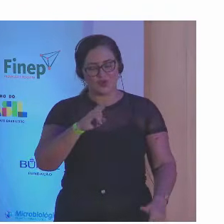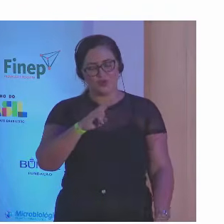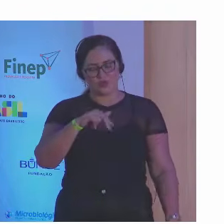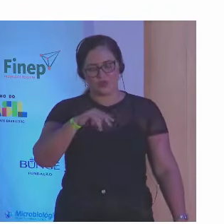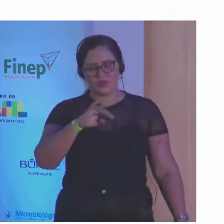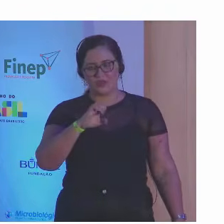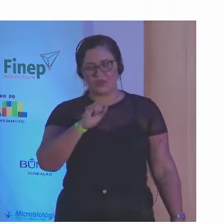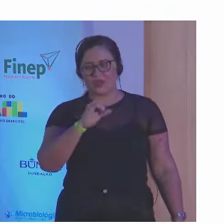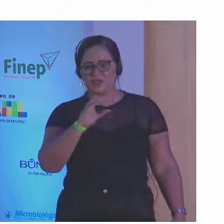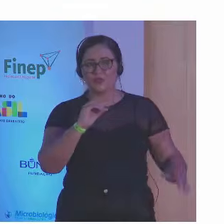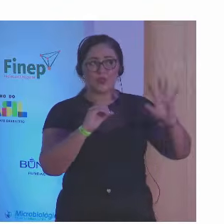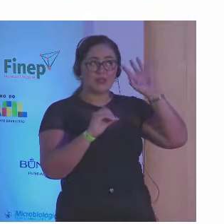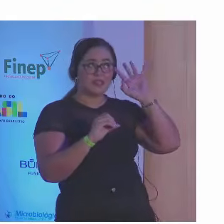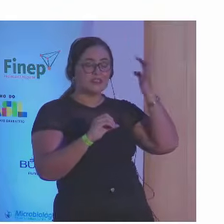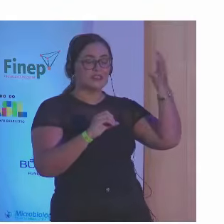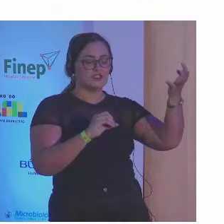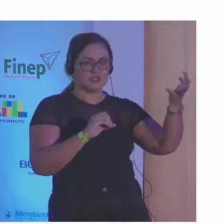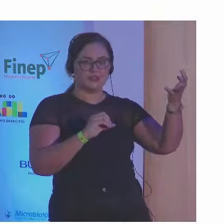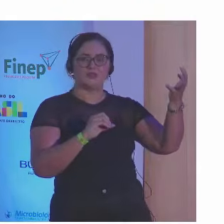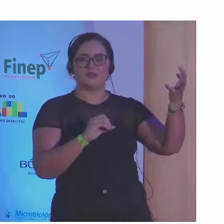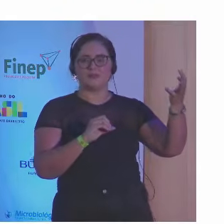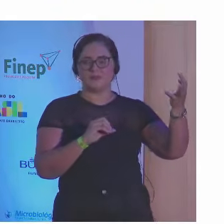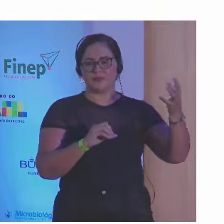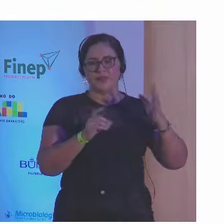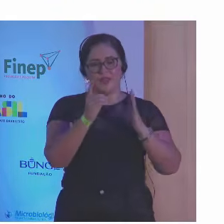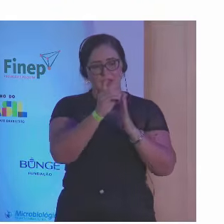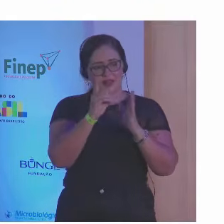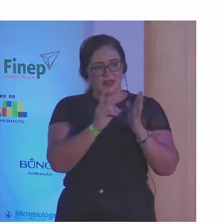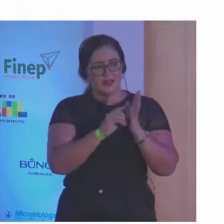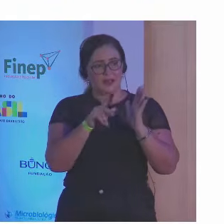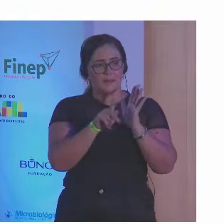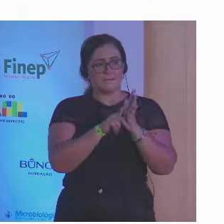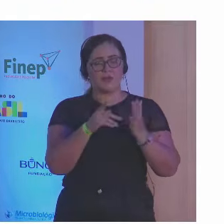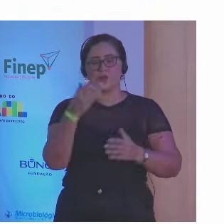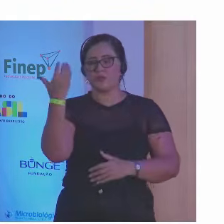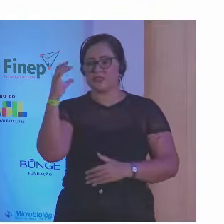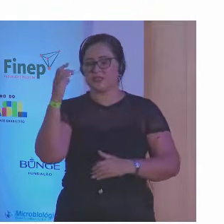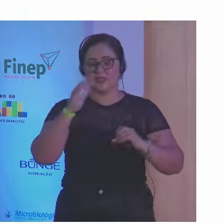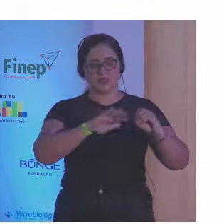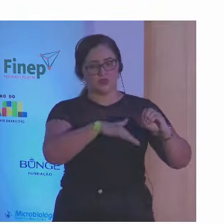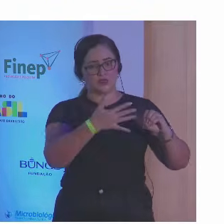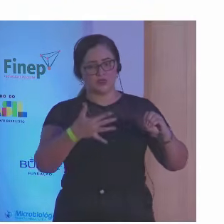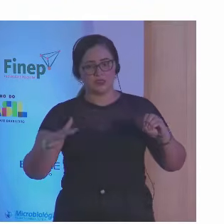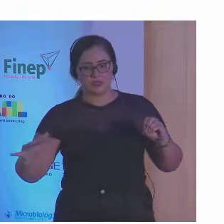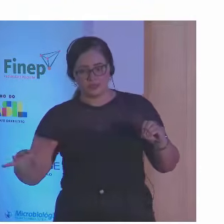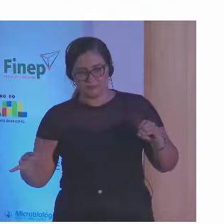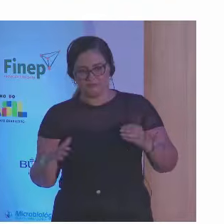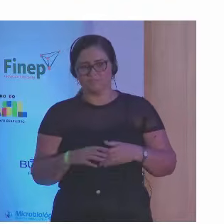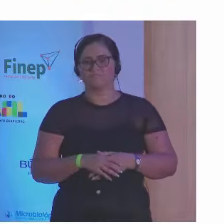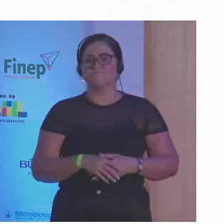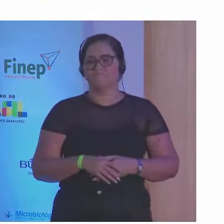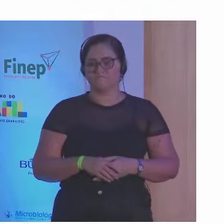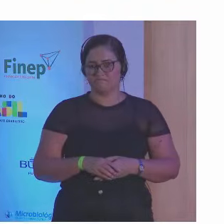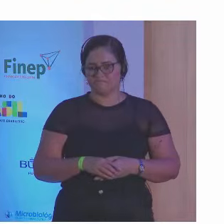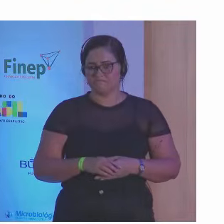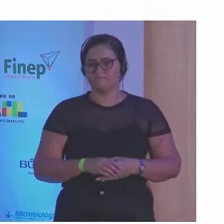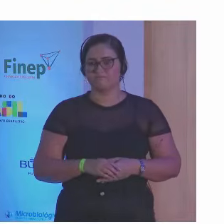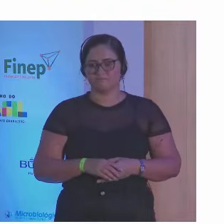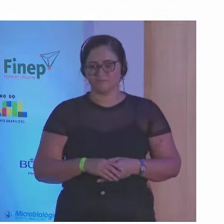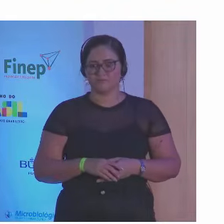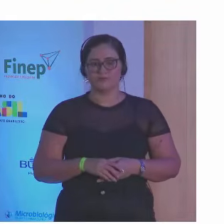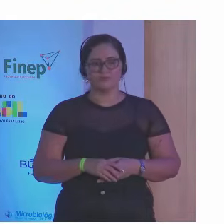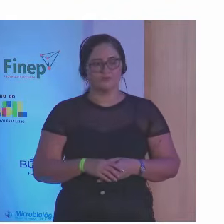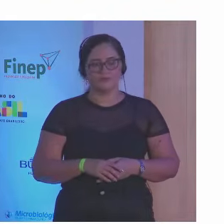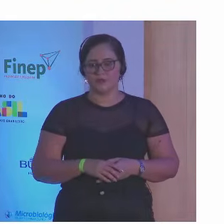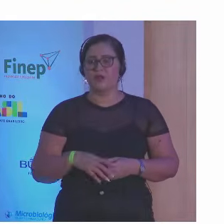decade fully devoted to ocean science. And the goal is to align not only the best experts, the best scientists,